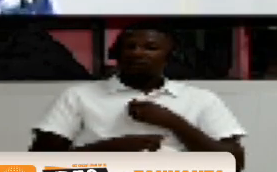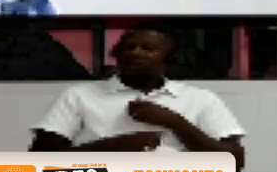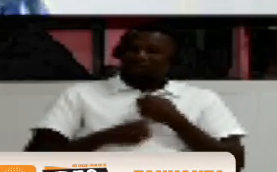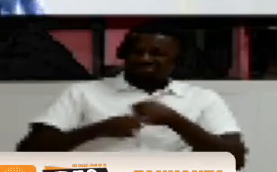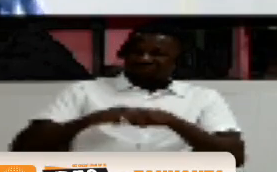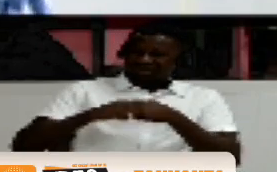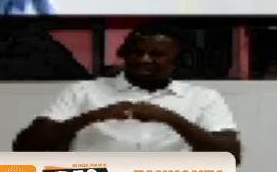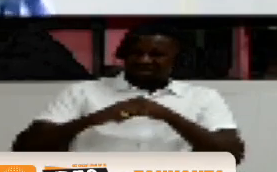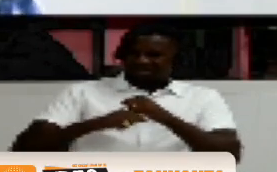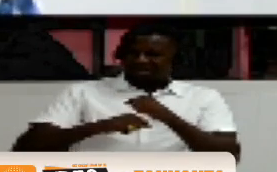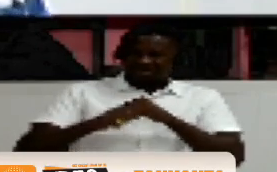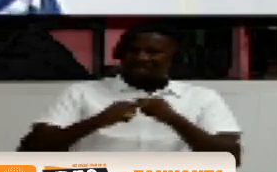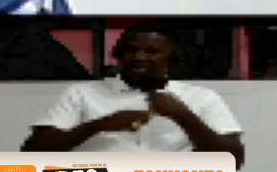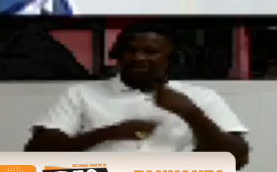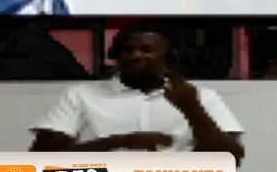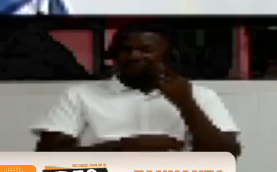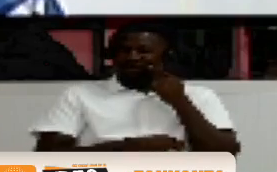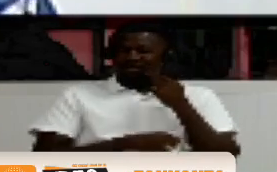every